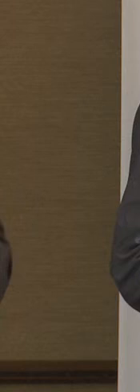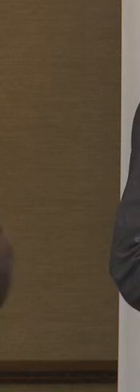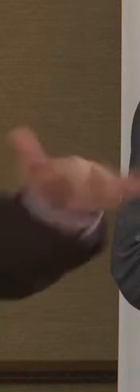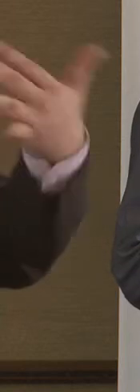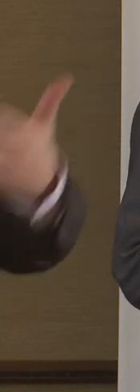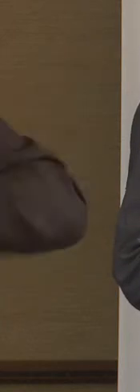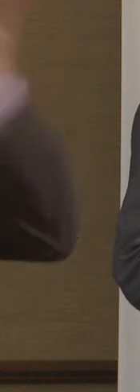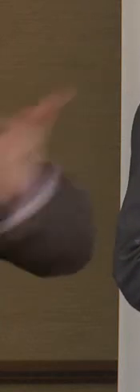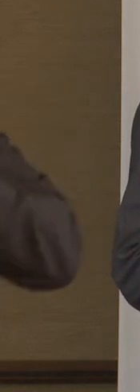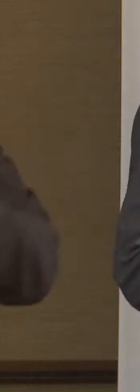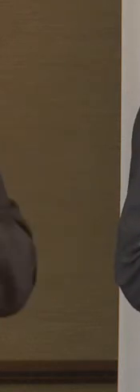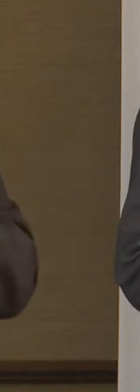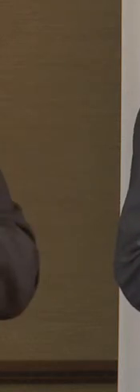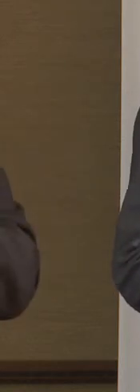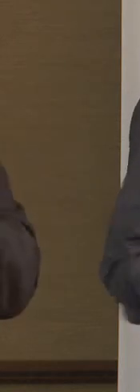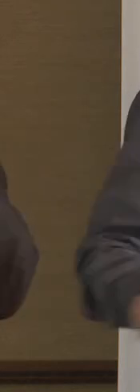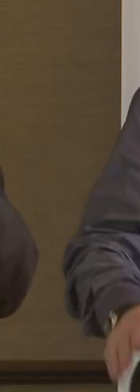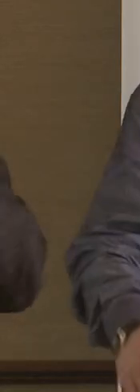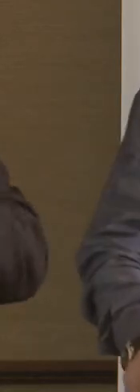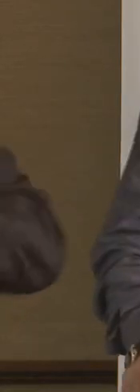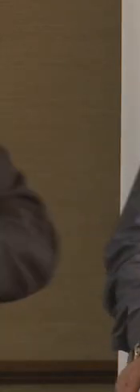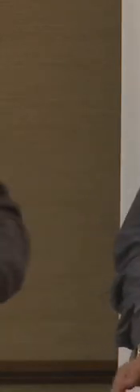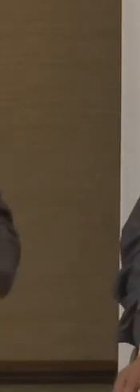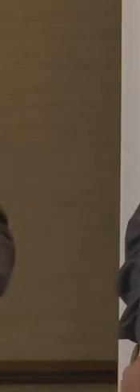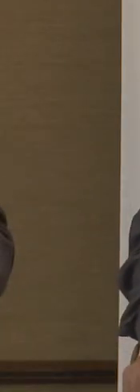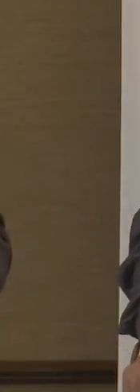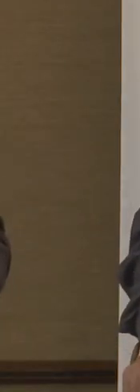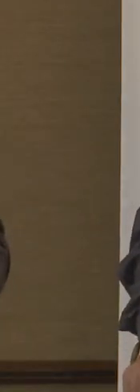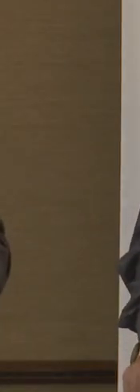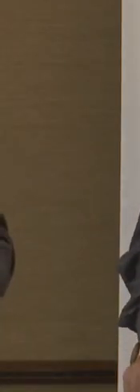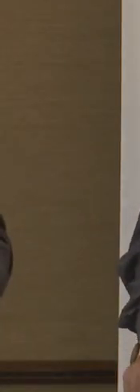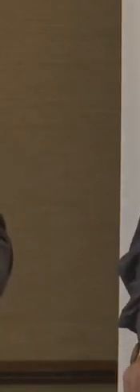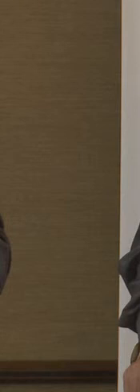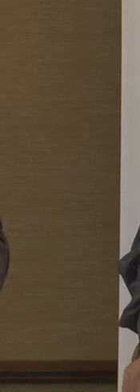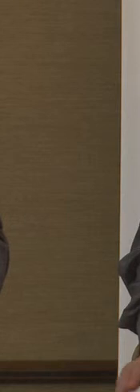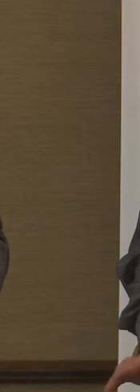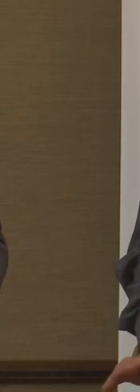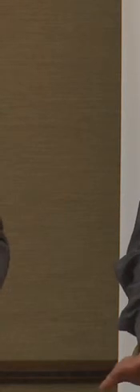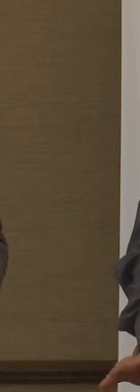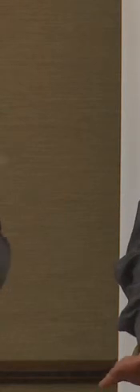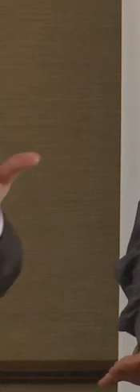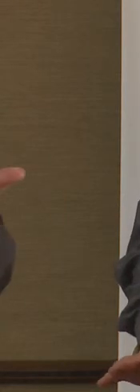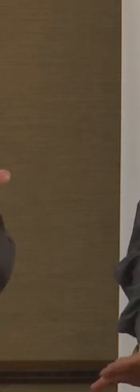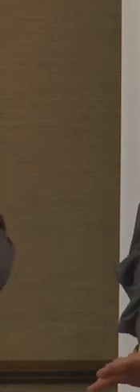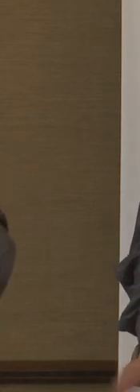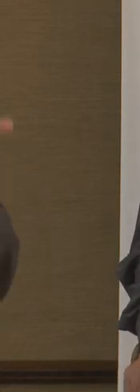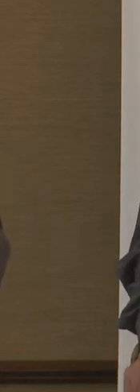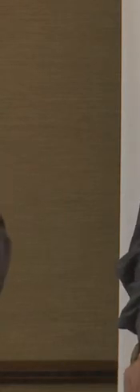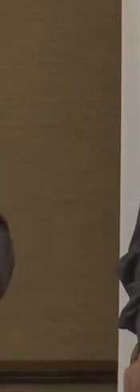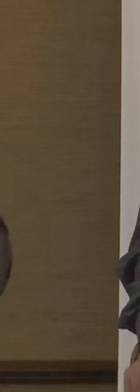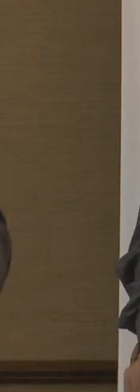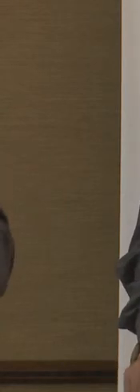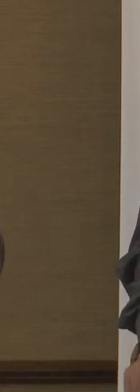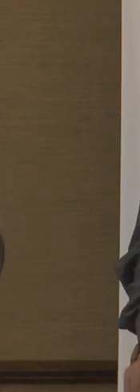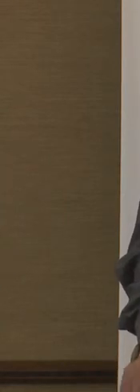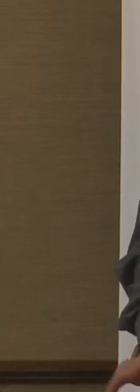voice is an important role and one that can be evolved and developed further. If just in making a